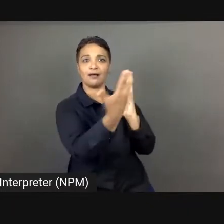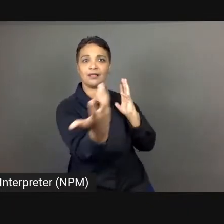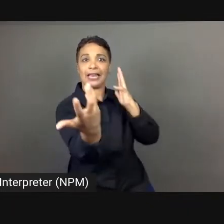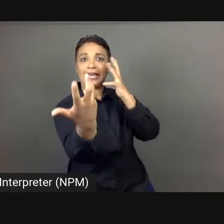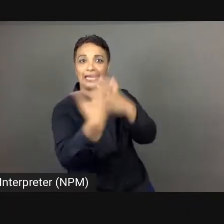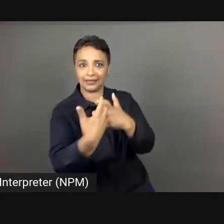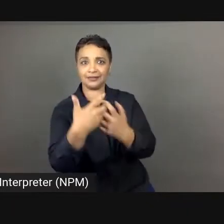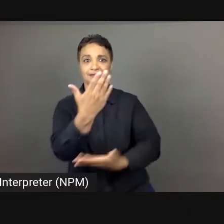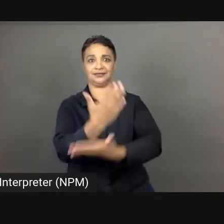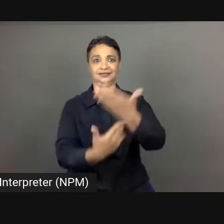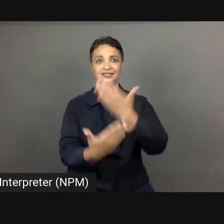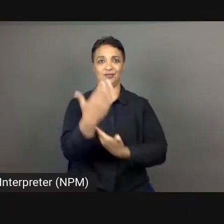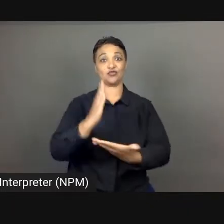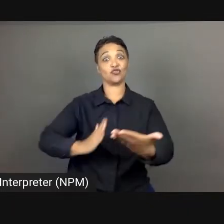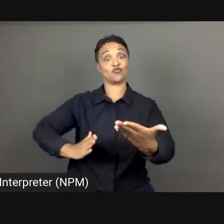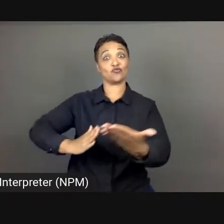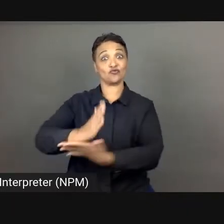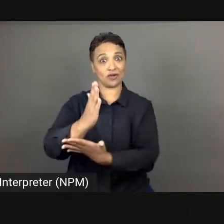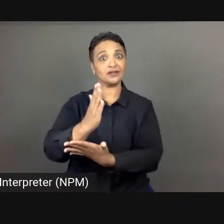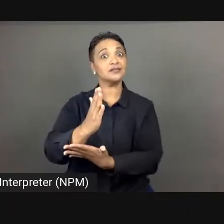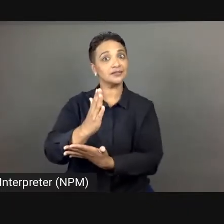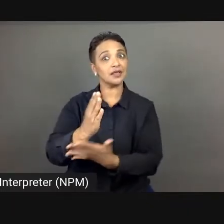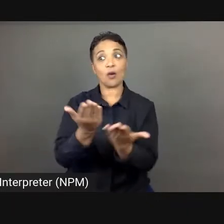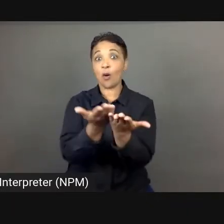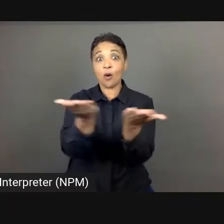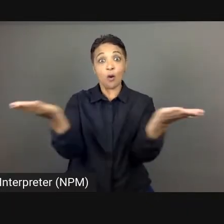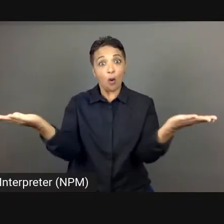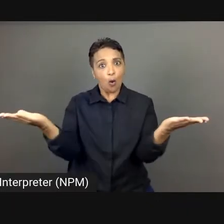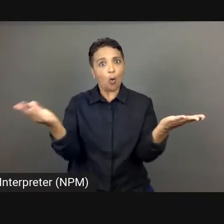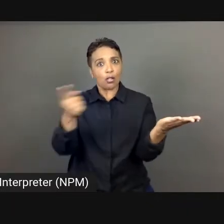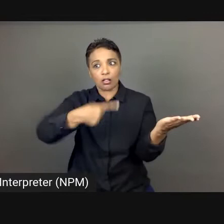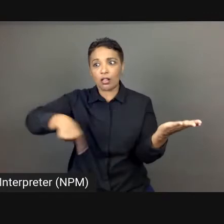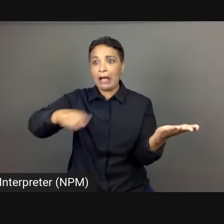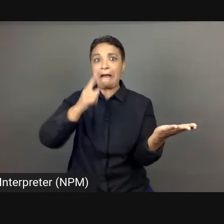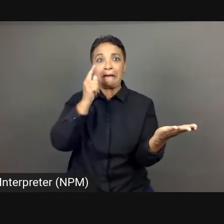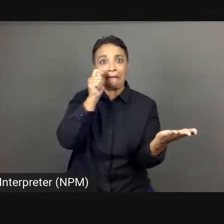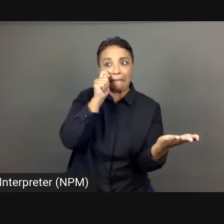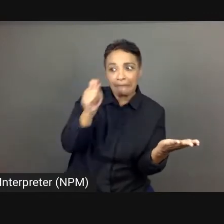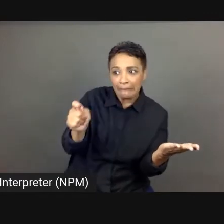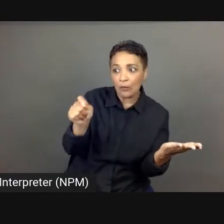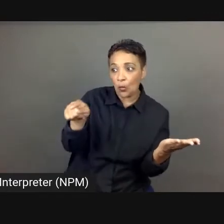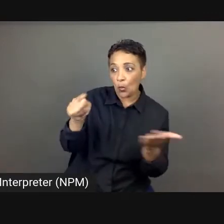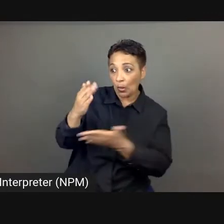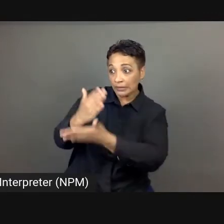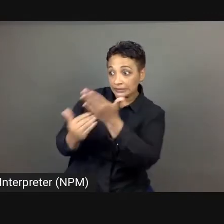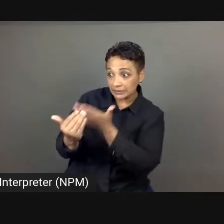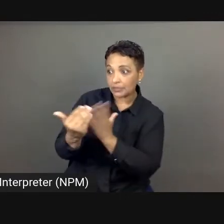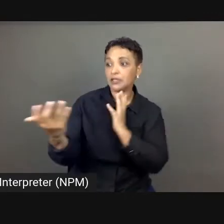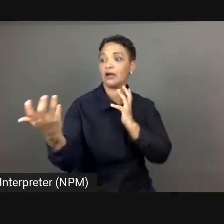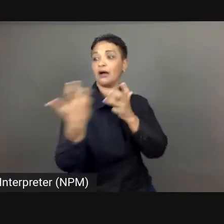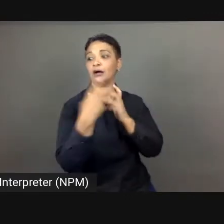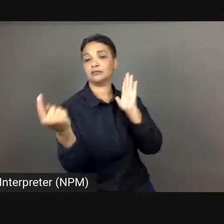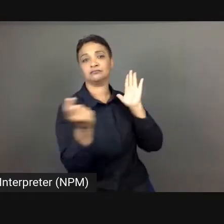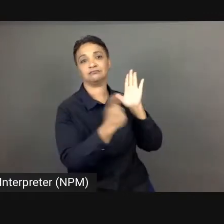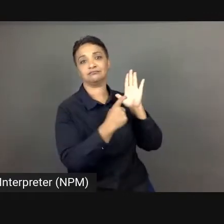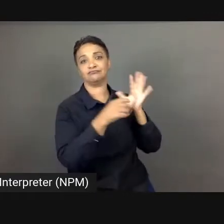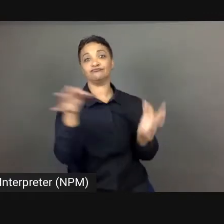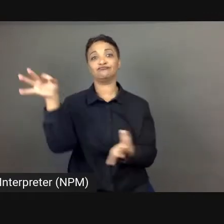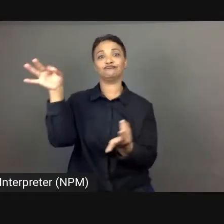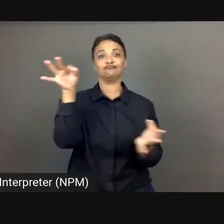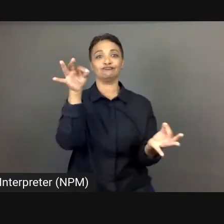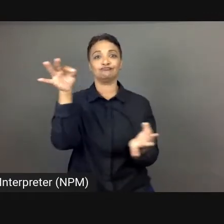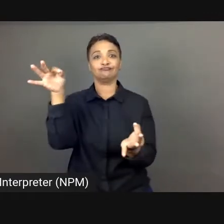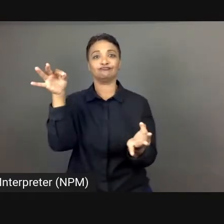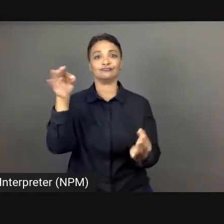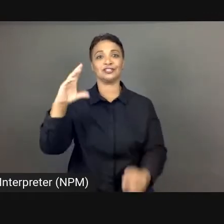every person now is trying to use that when they are referring to issues around persons with disability. And this is one